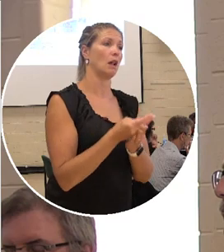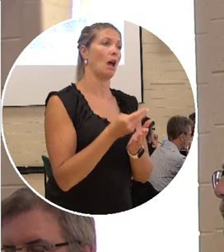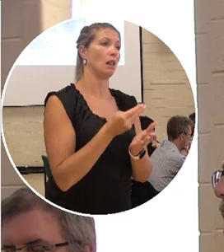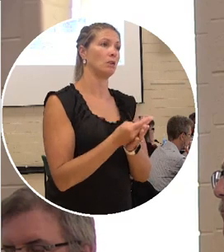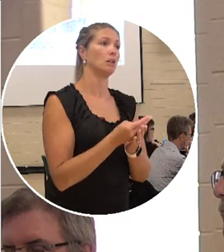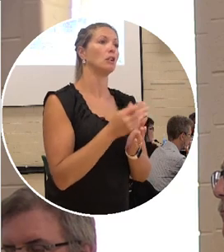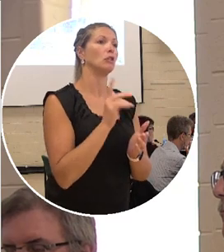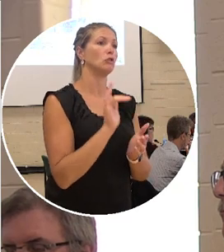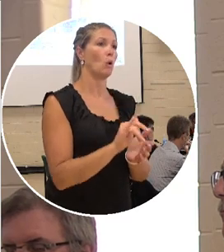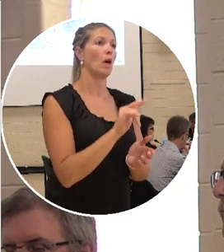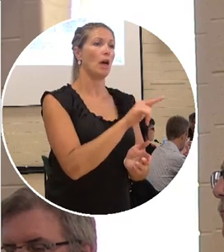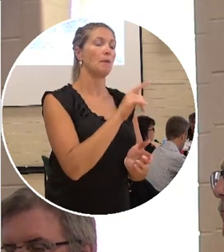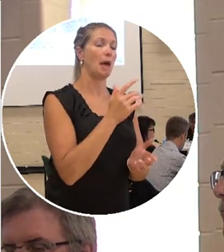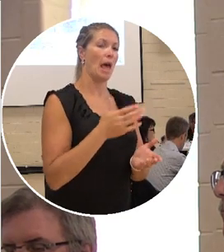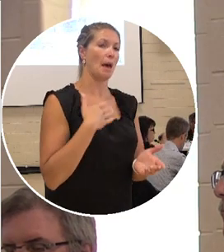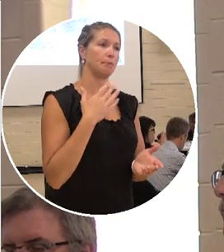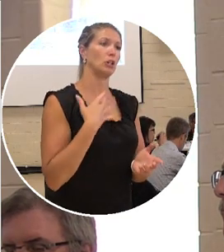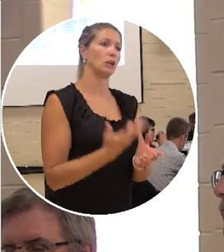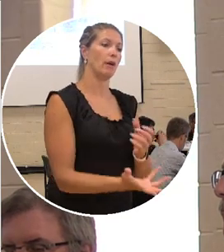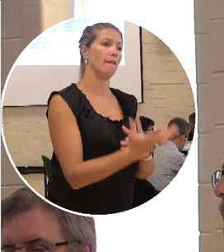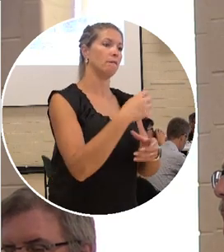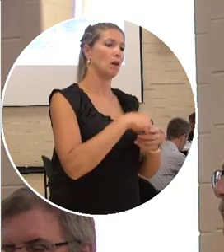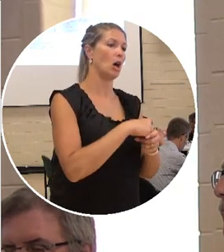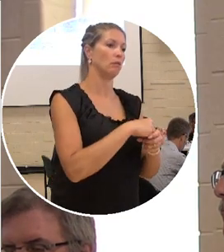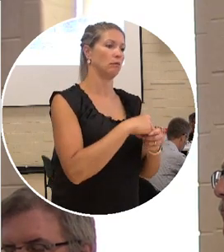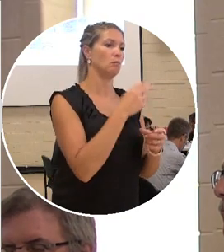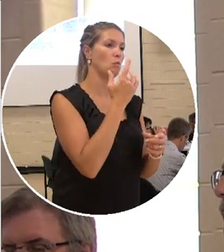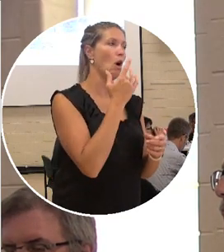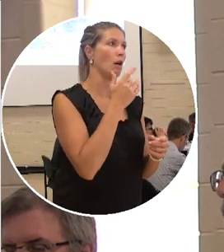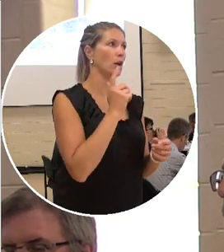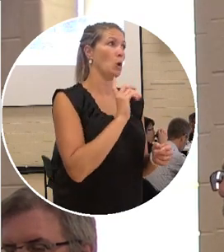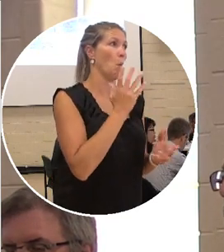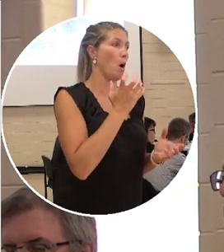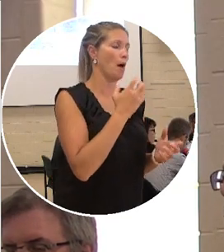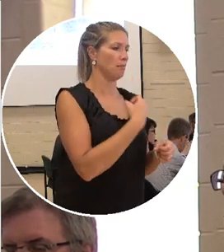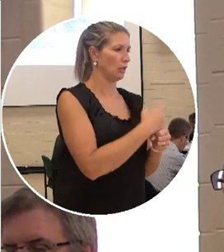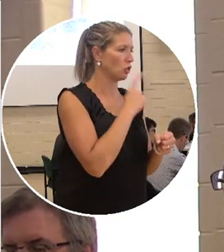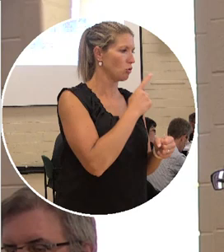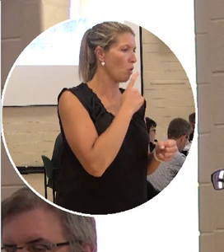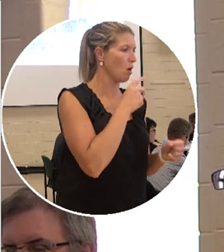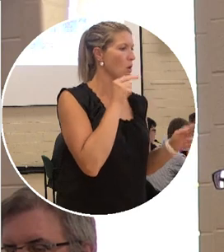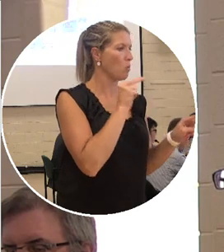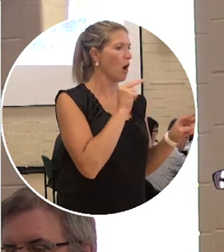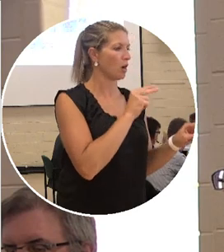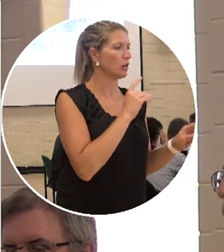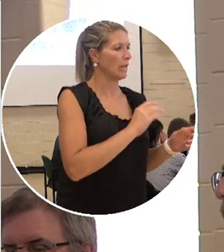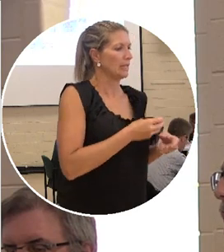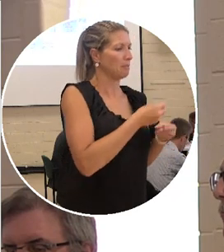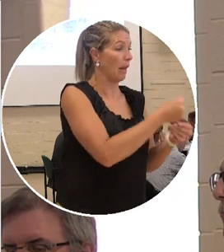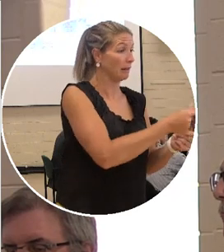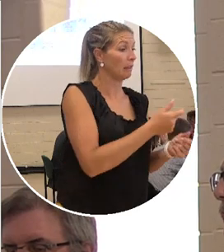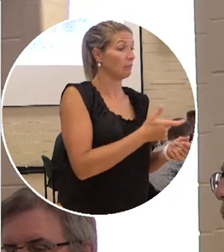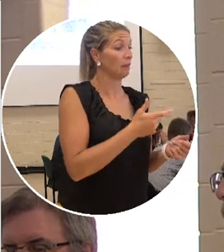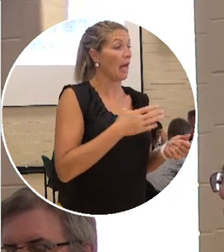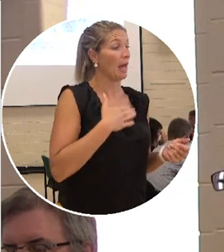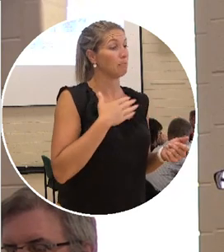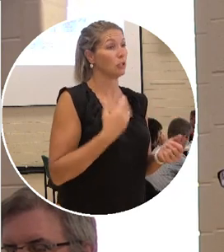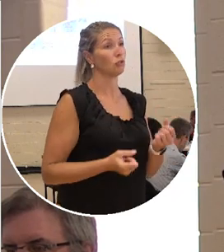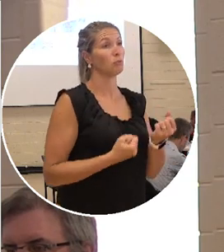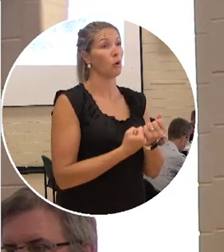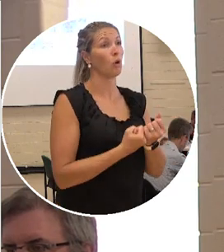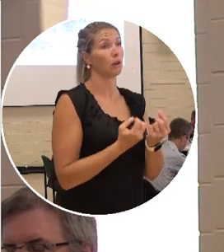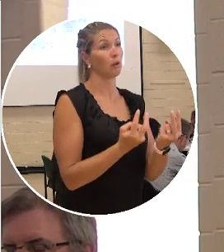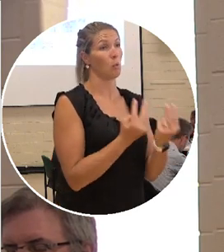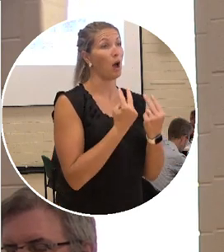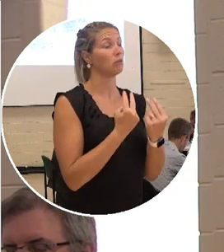the K-12 system in our province. I'll get into the Finance and Operations Committee report. The following motion of